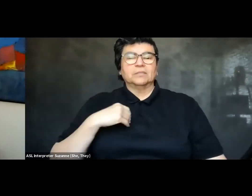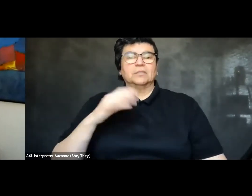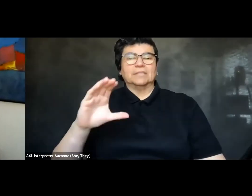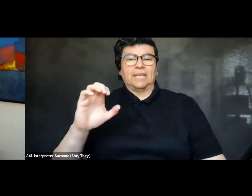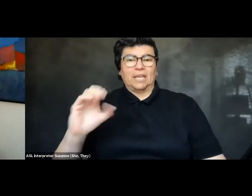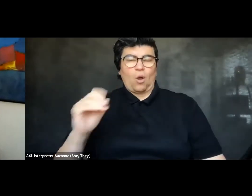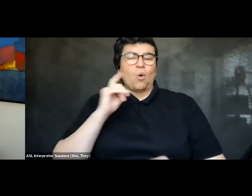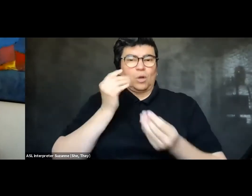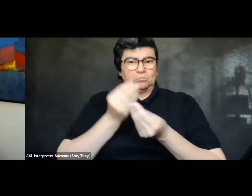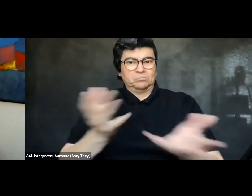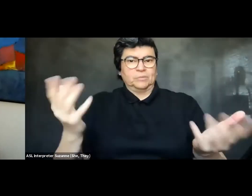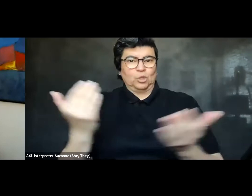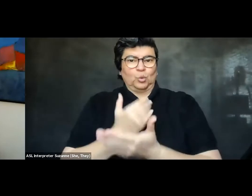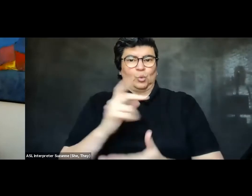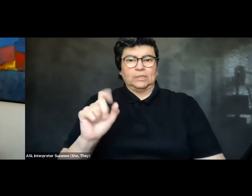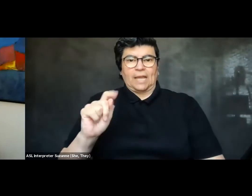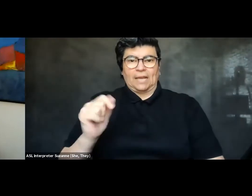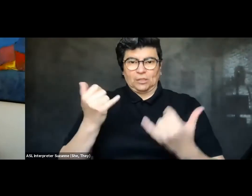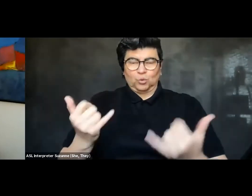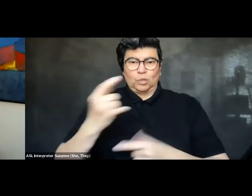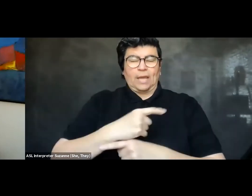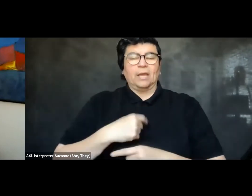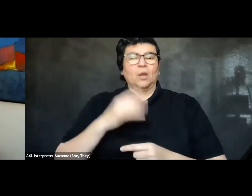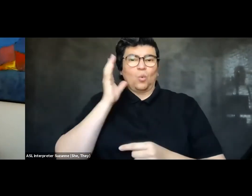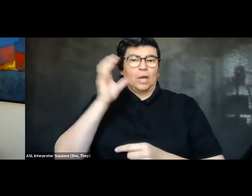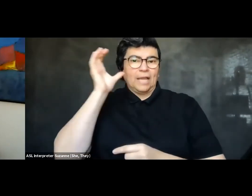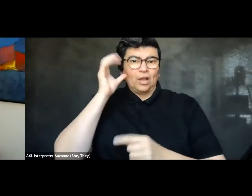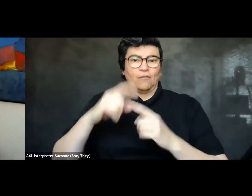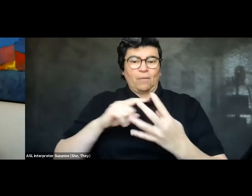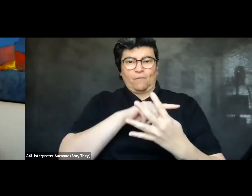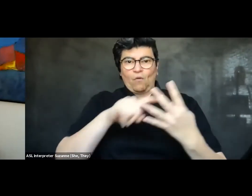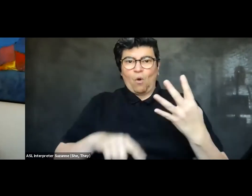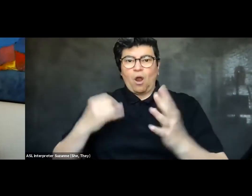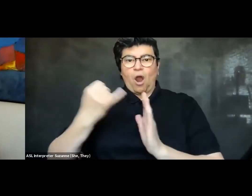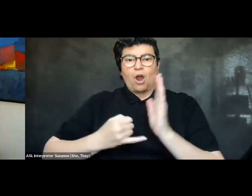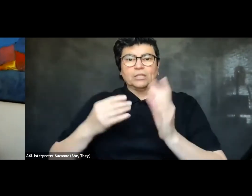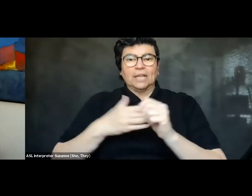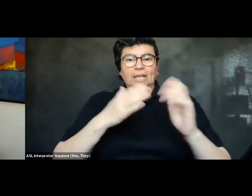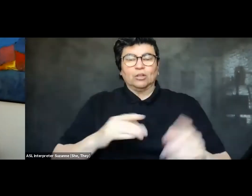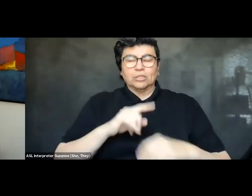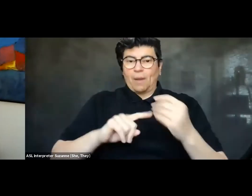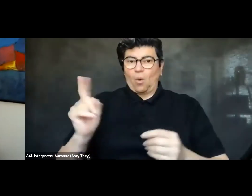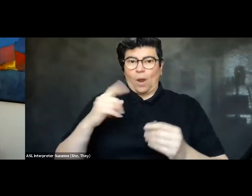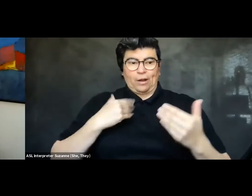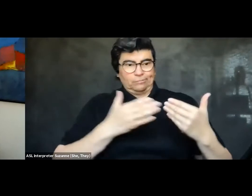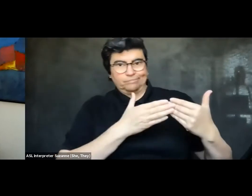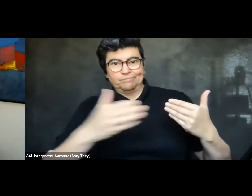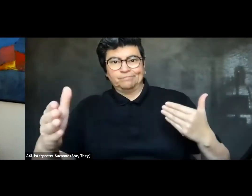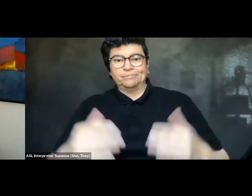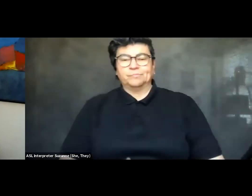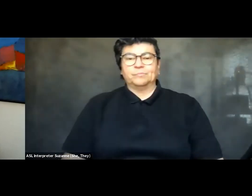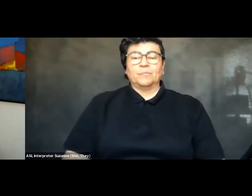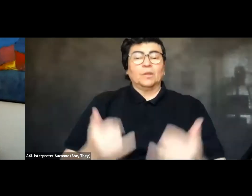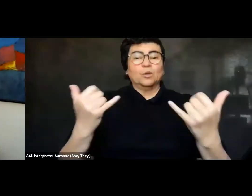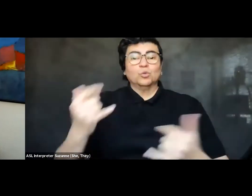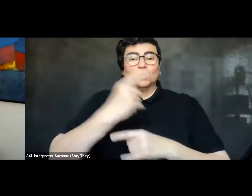data being released today. You'll also hear directly from 4 regional arts leaders about where we go from here.